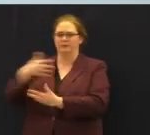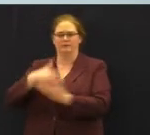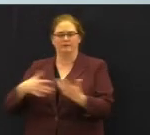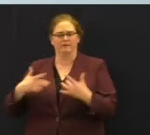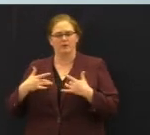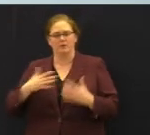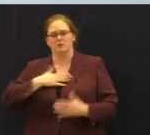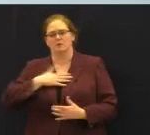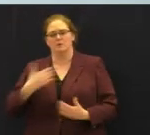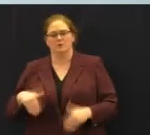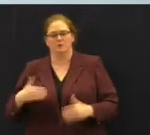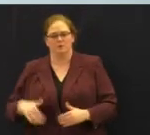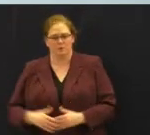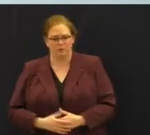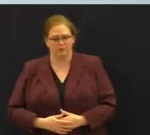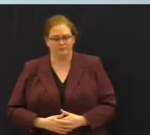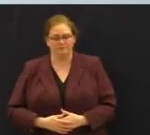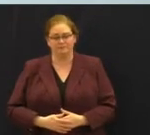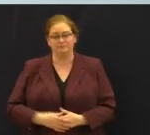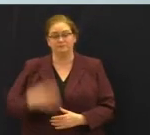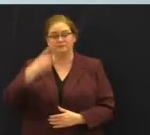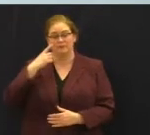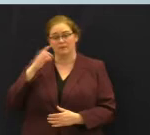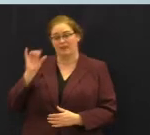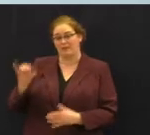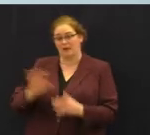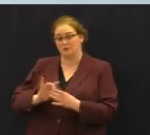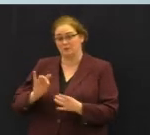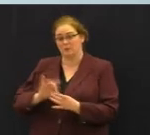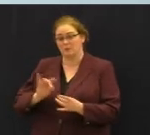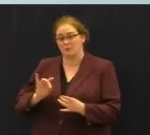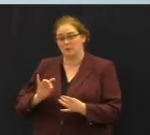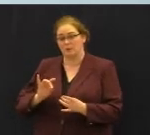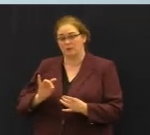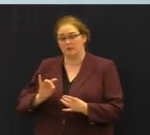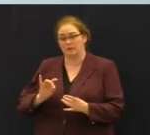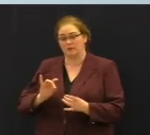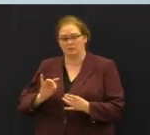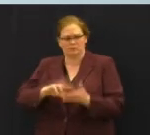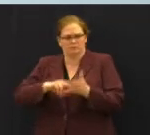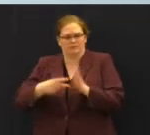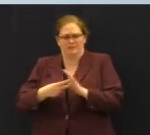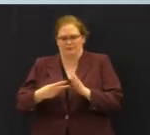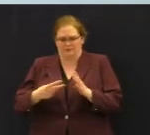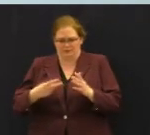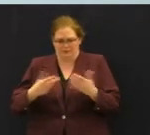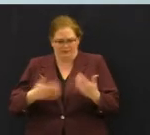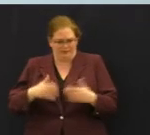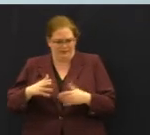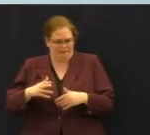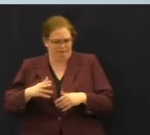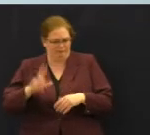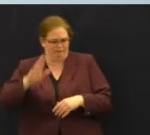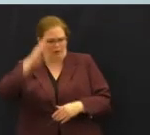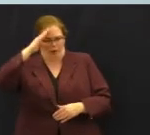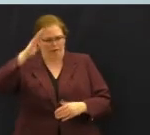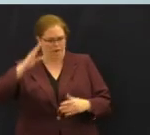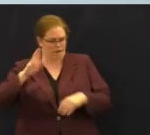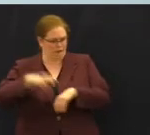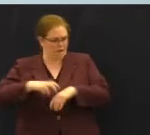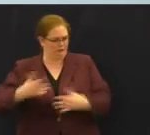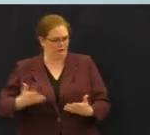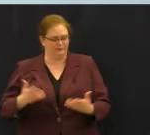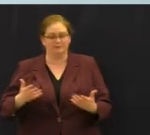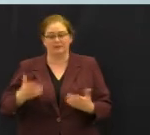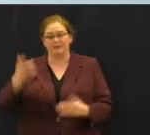better. And so I think about that, when what it means to be Irish and the history,